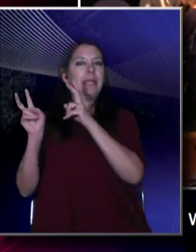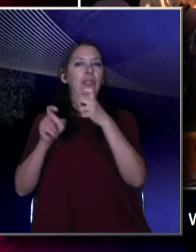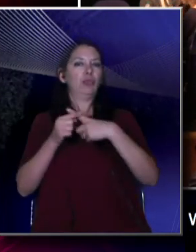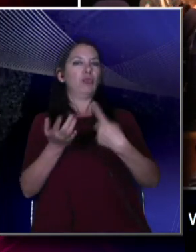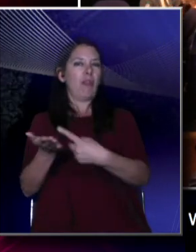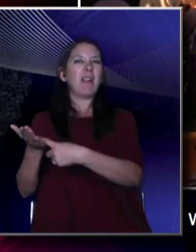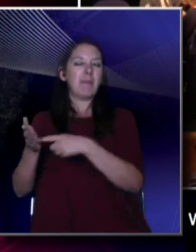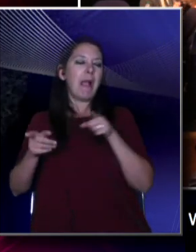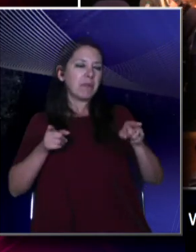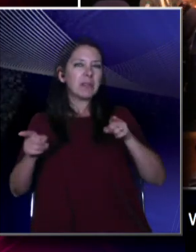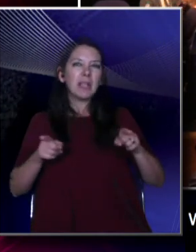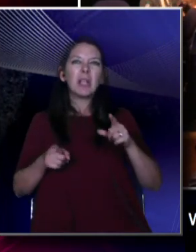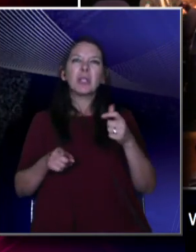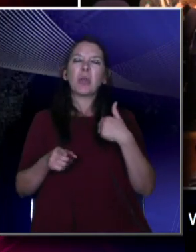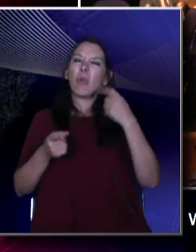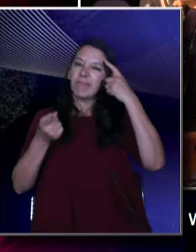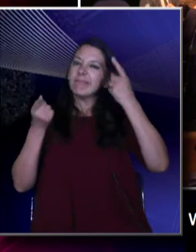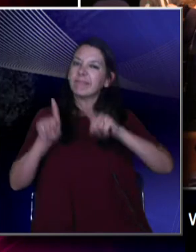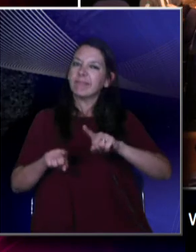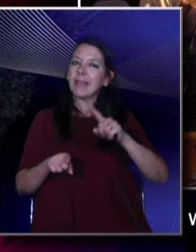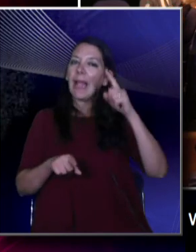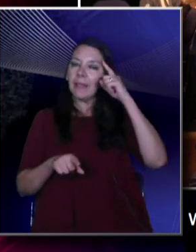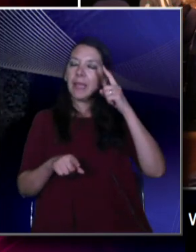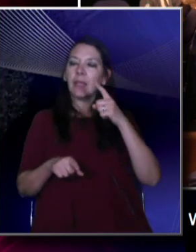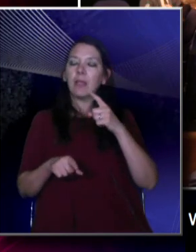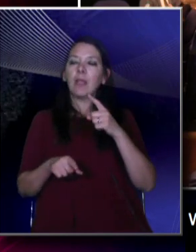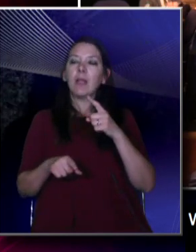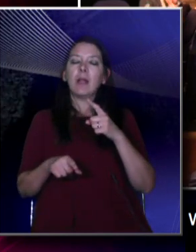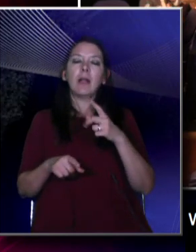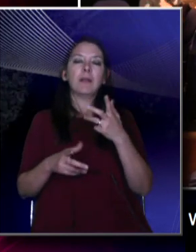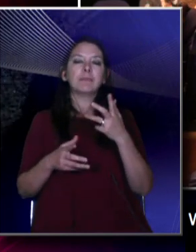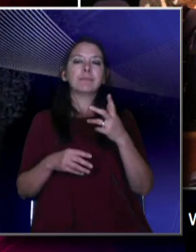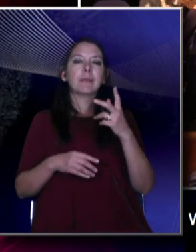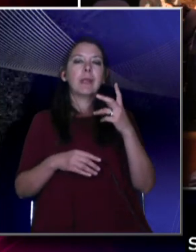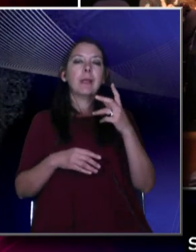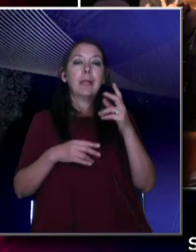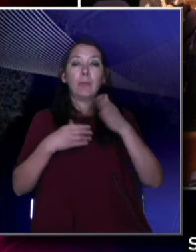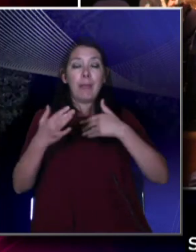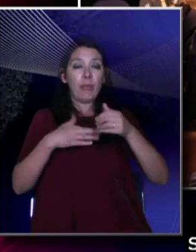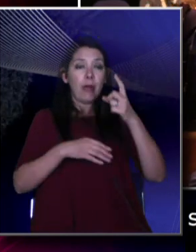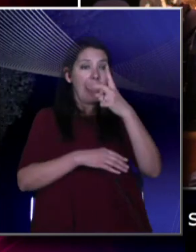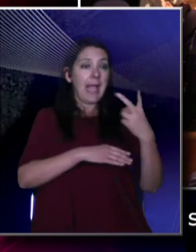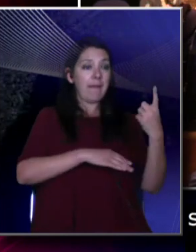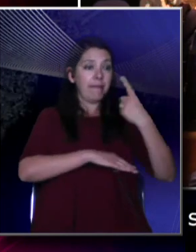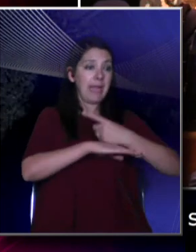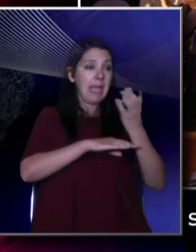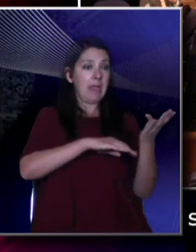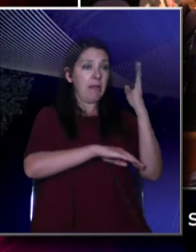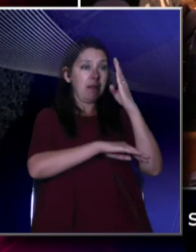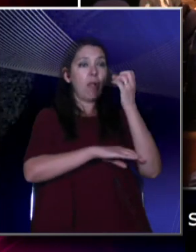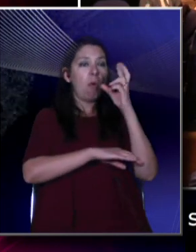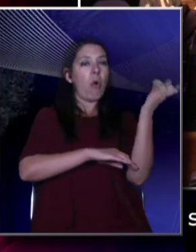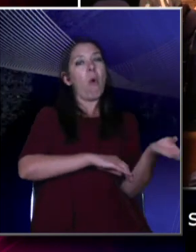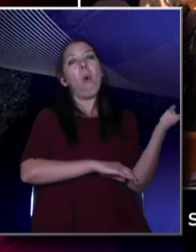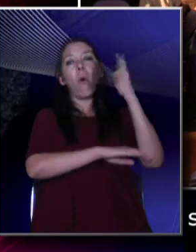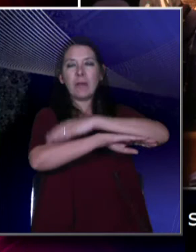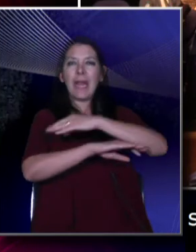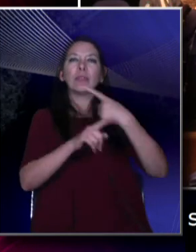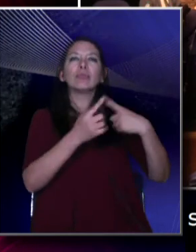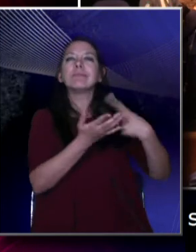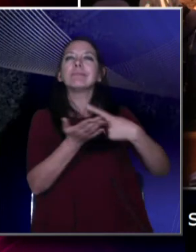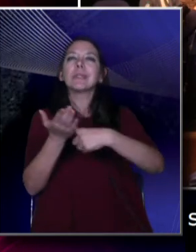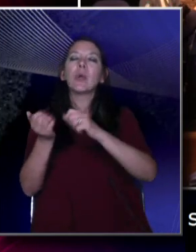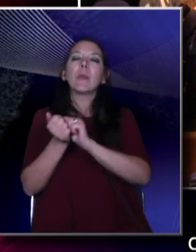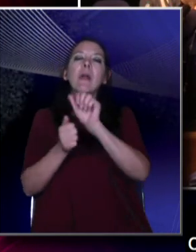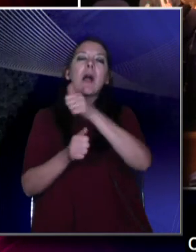to look at a half-day, whole-day session, retreat type of thing to get at some of the other meatier issues at a